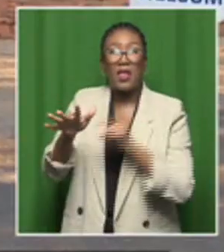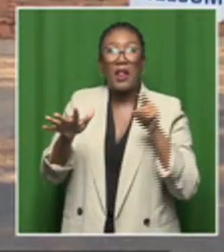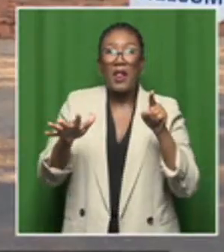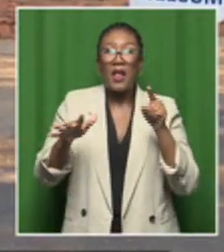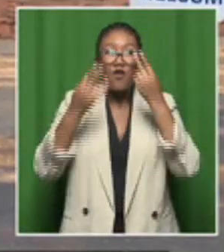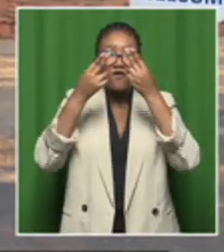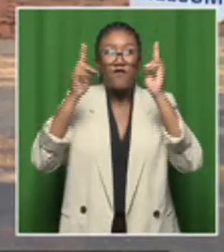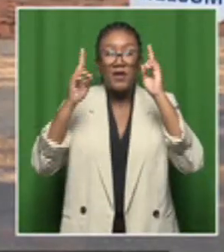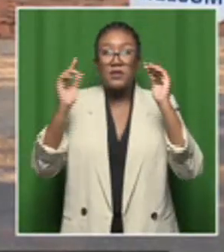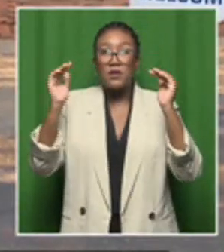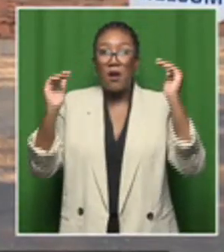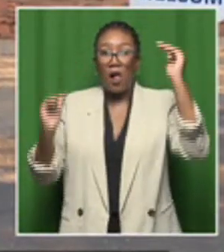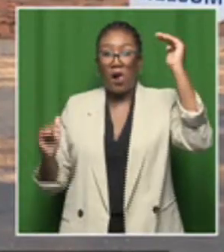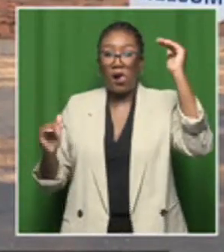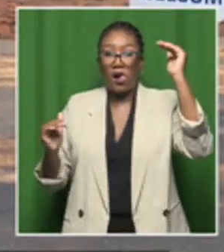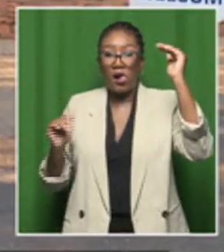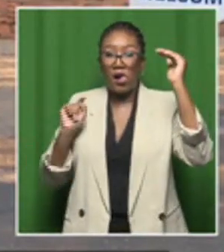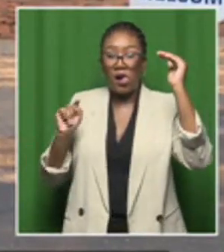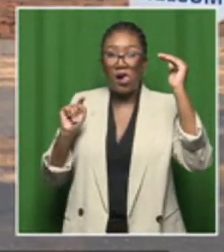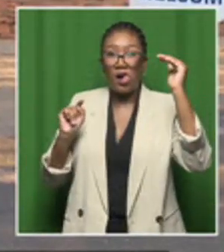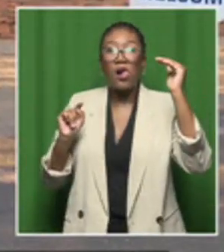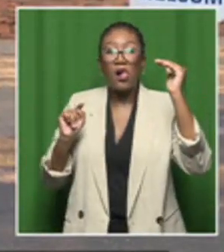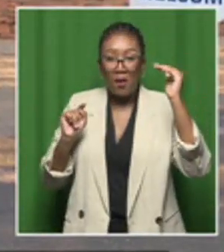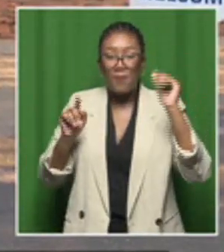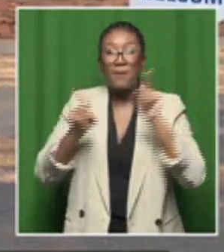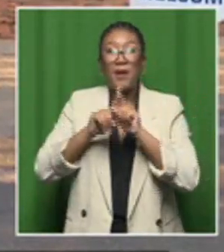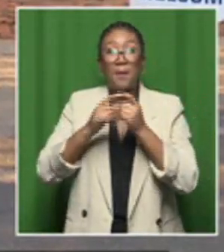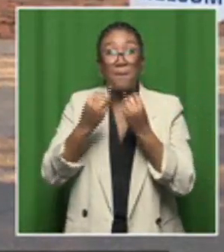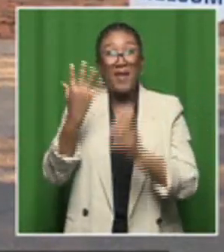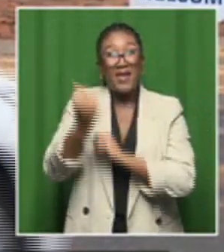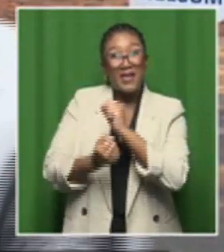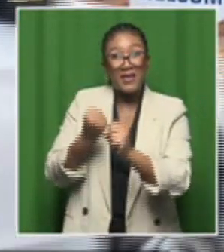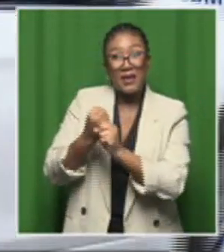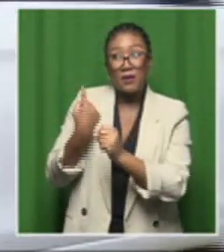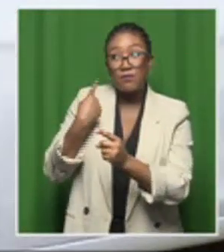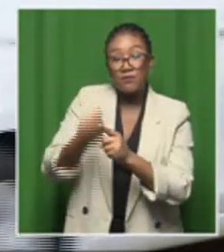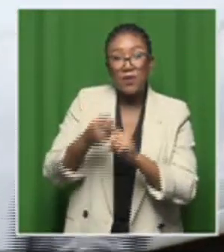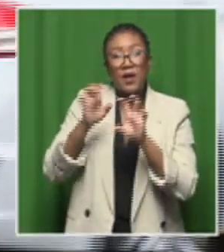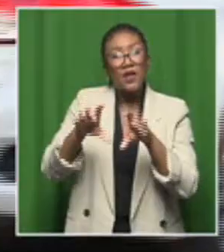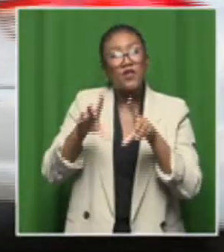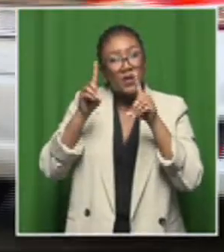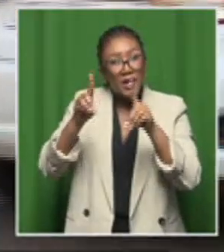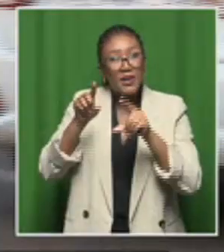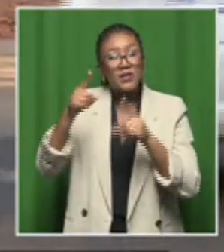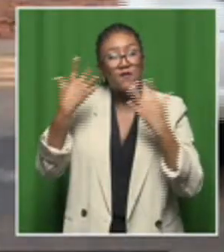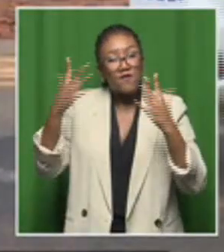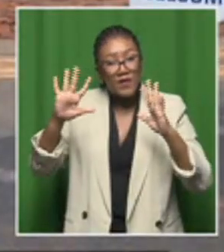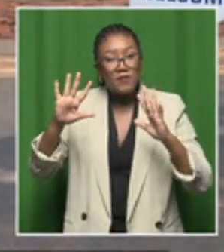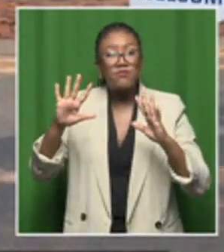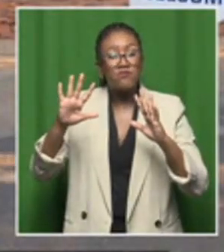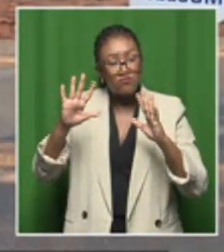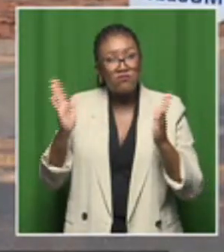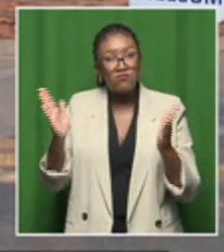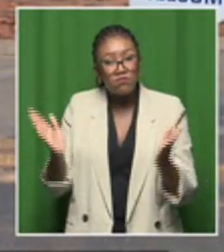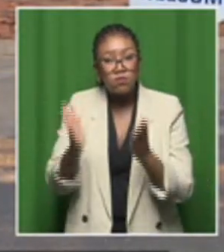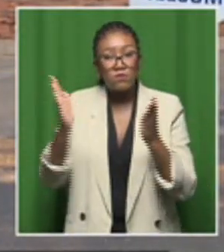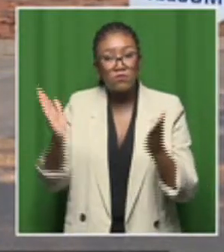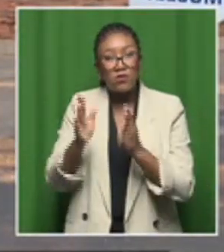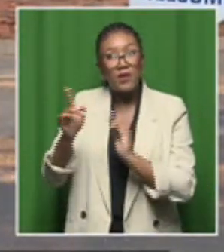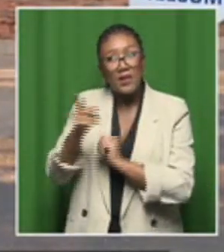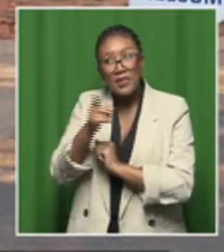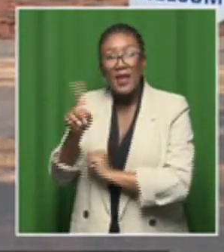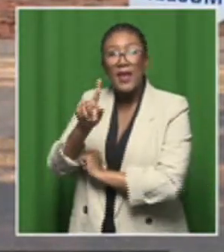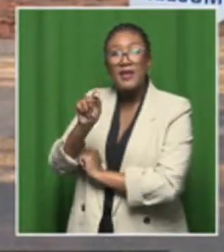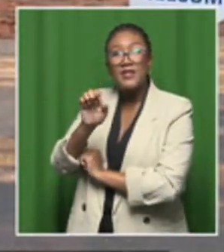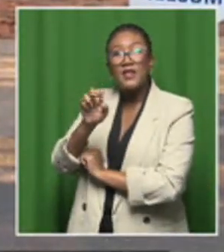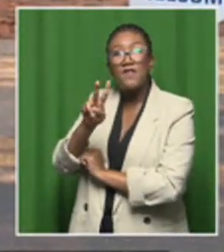drive for many, many years from the Higher Education Department to show that coming and getting a qualification from one of these TVET colleges, like